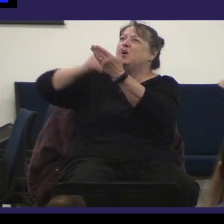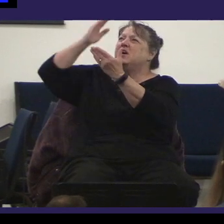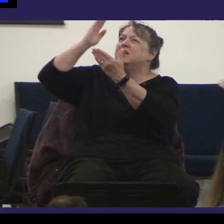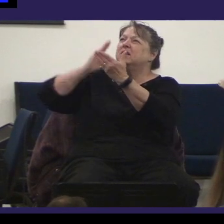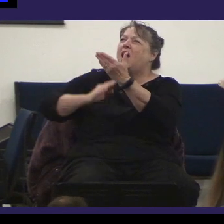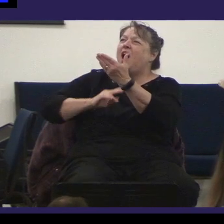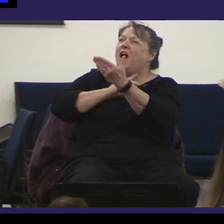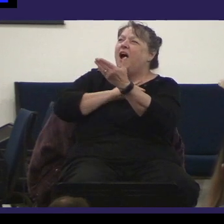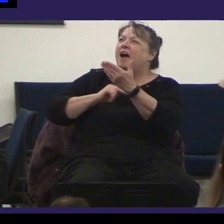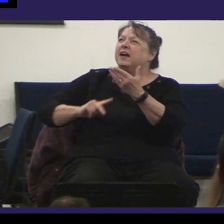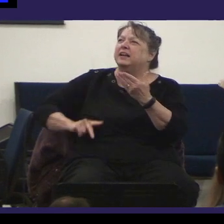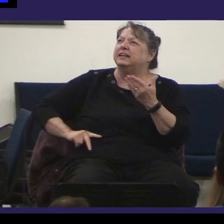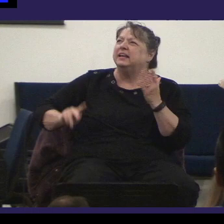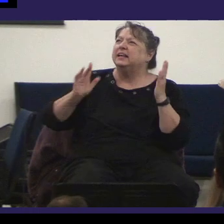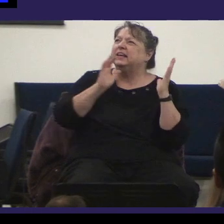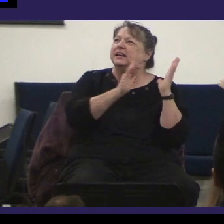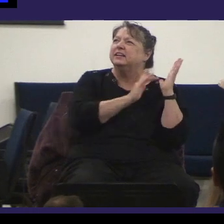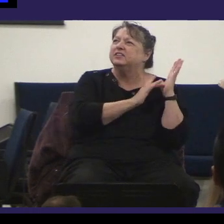Jesus.